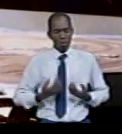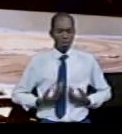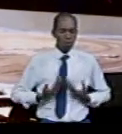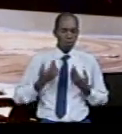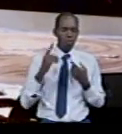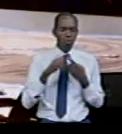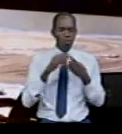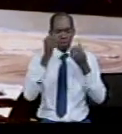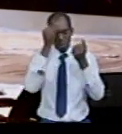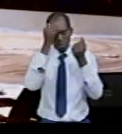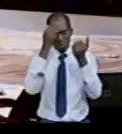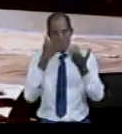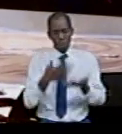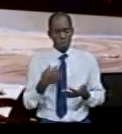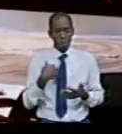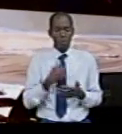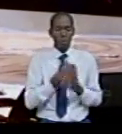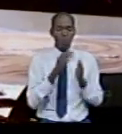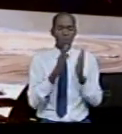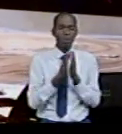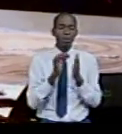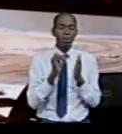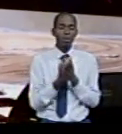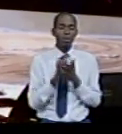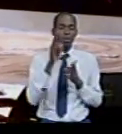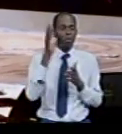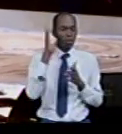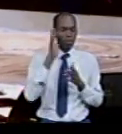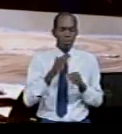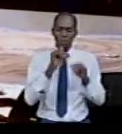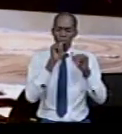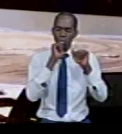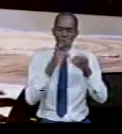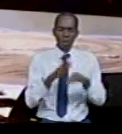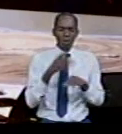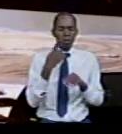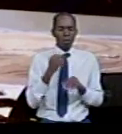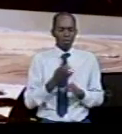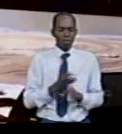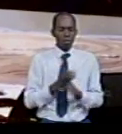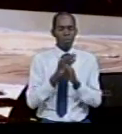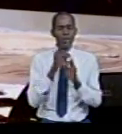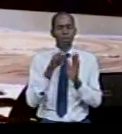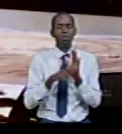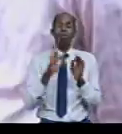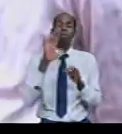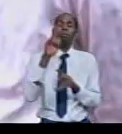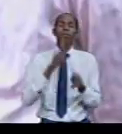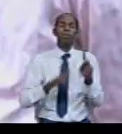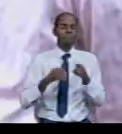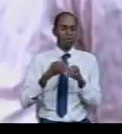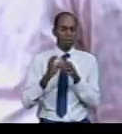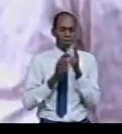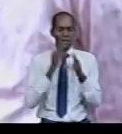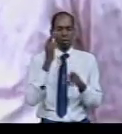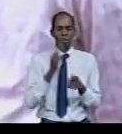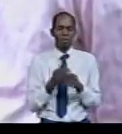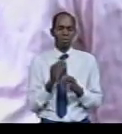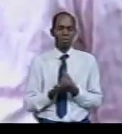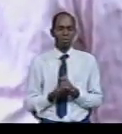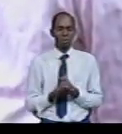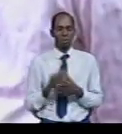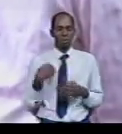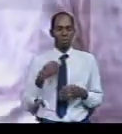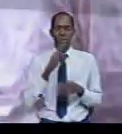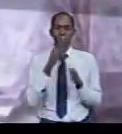praying, Lord, your reward, the faithfulness of your people in Jesus' name.